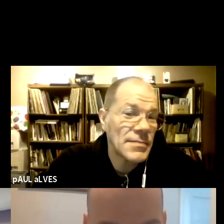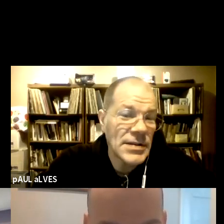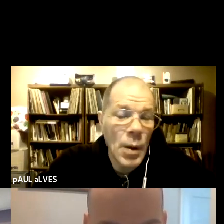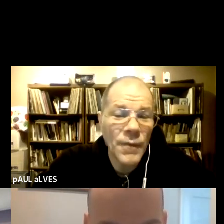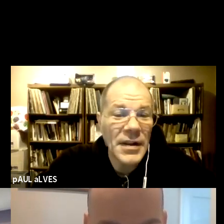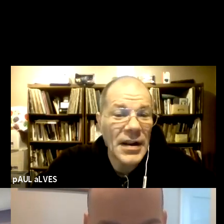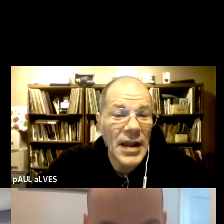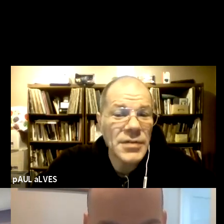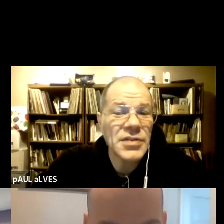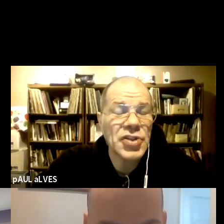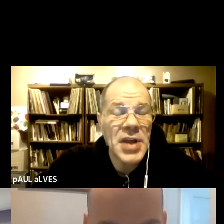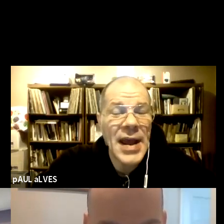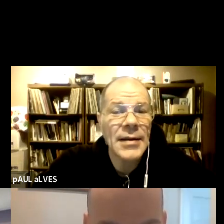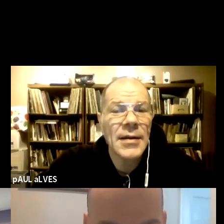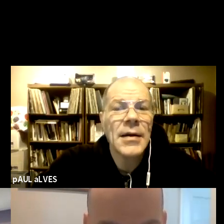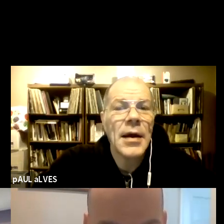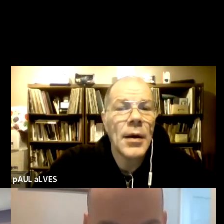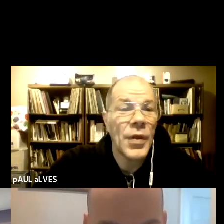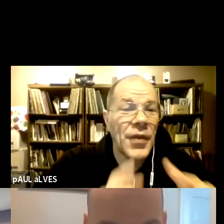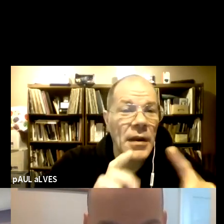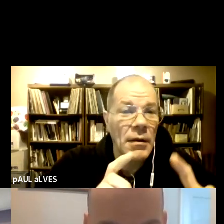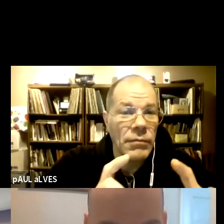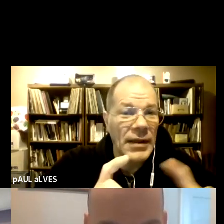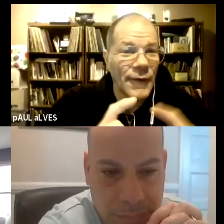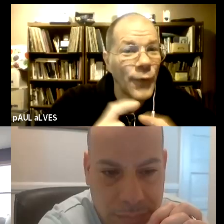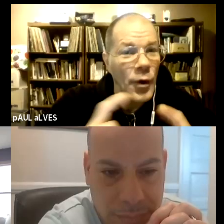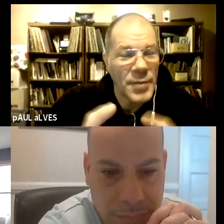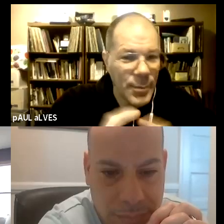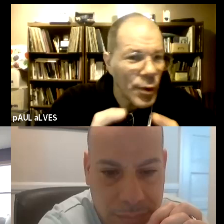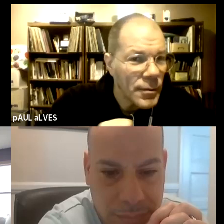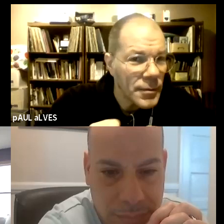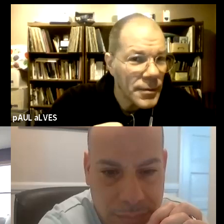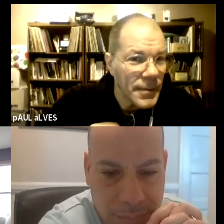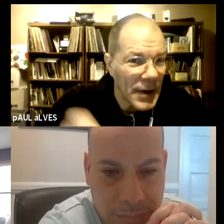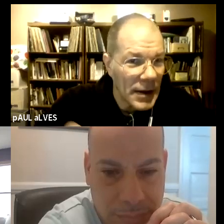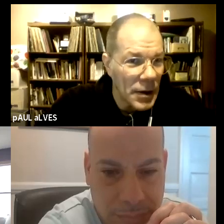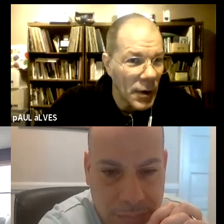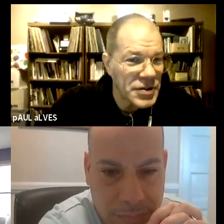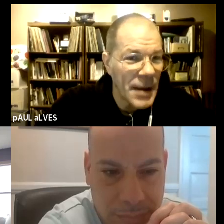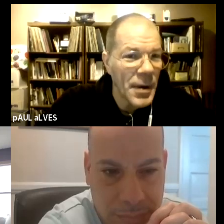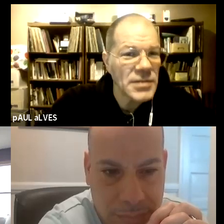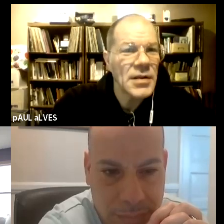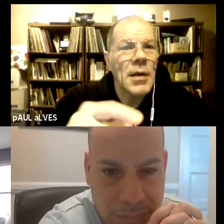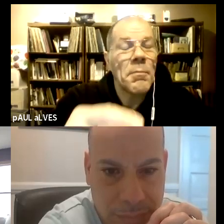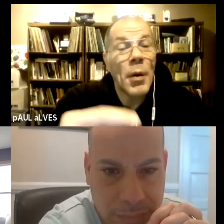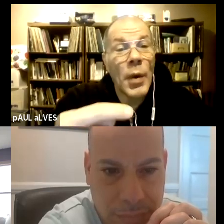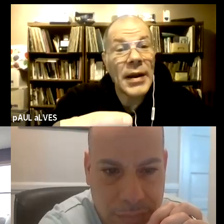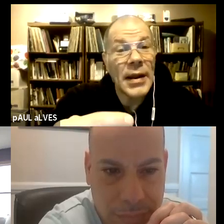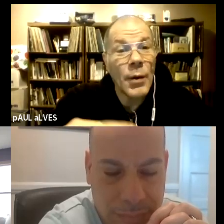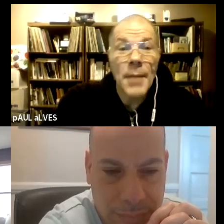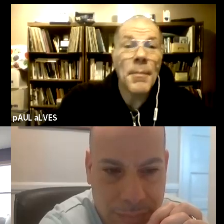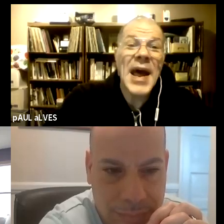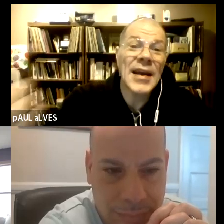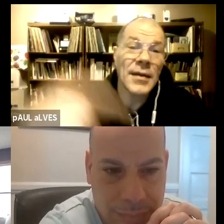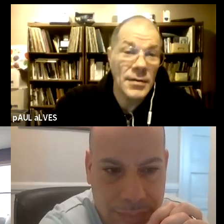this is helpful. It allowed us to chat within like the 4 people, on the chat box. But when